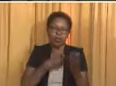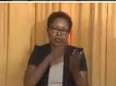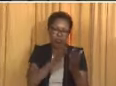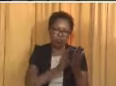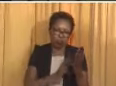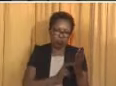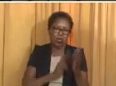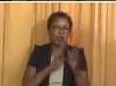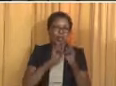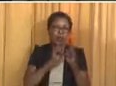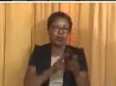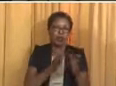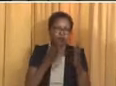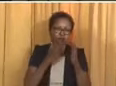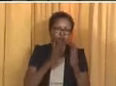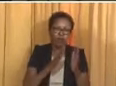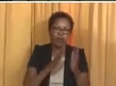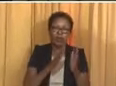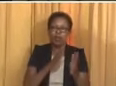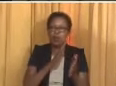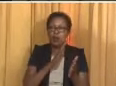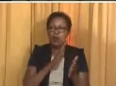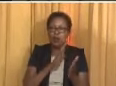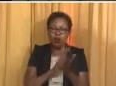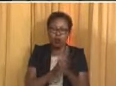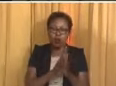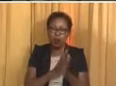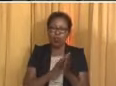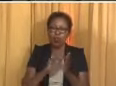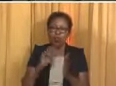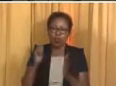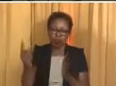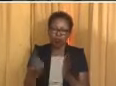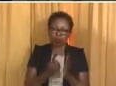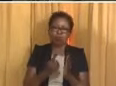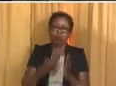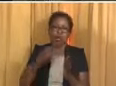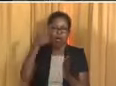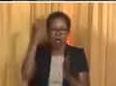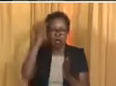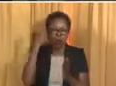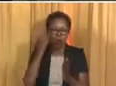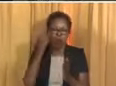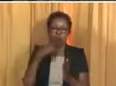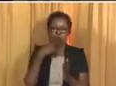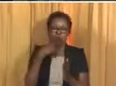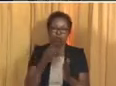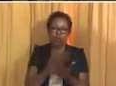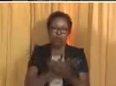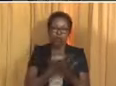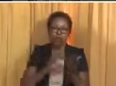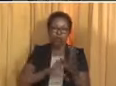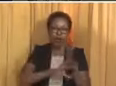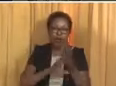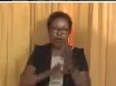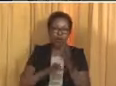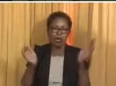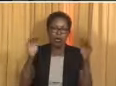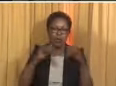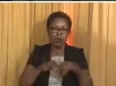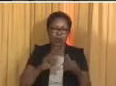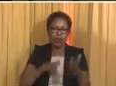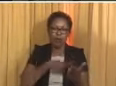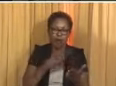it's my conclusion that none of the petitioners before the High Court specifically alleged that any of the county assemblies failed to conduct a